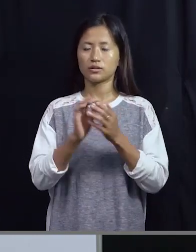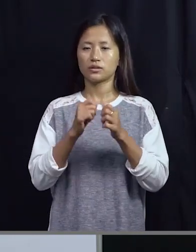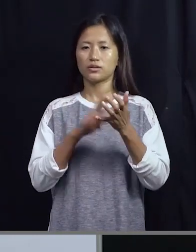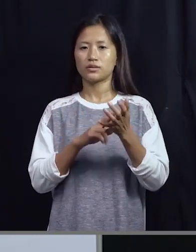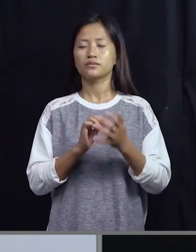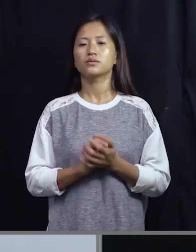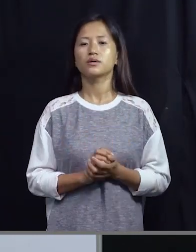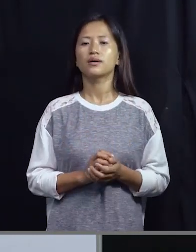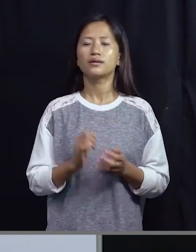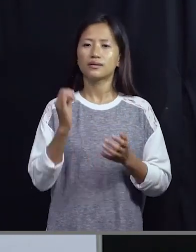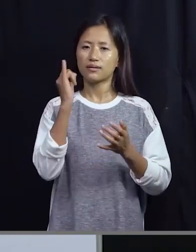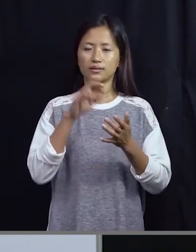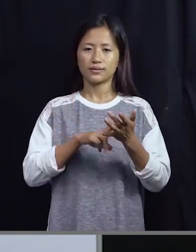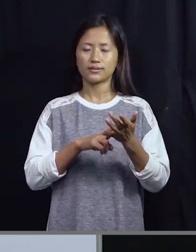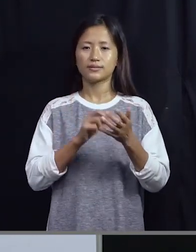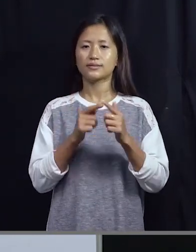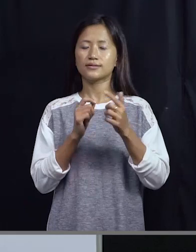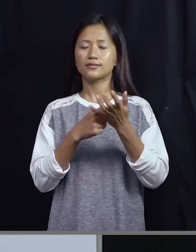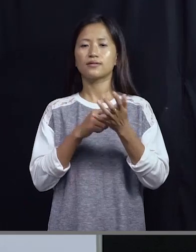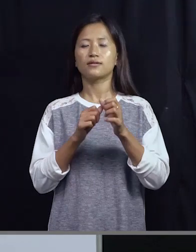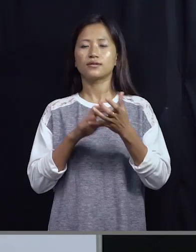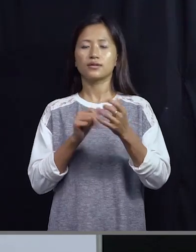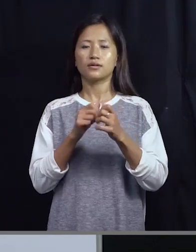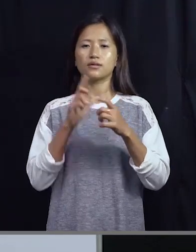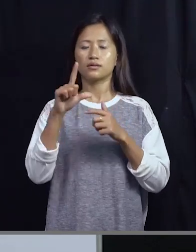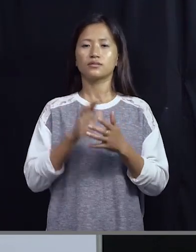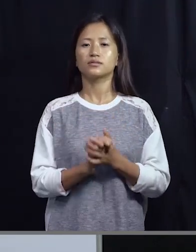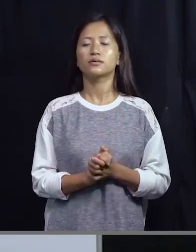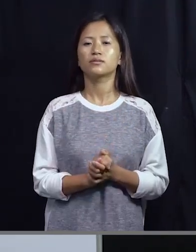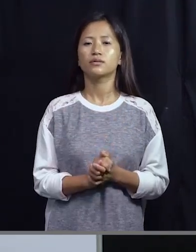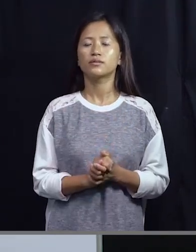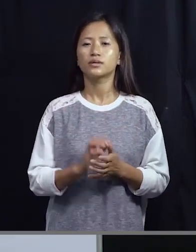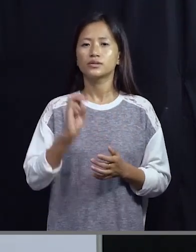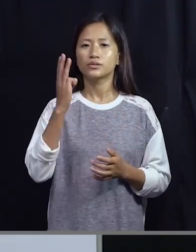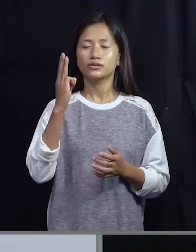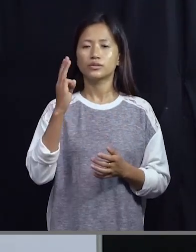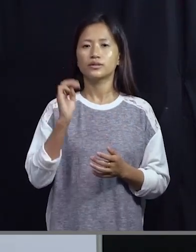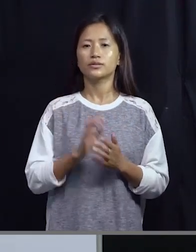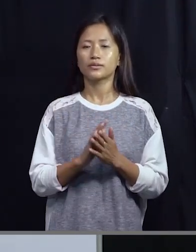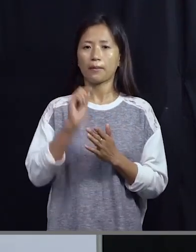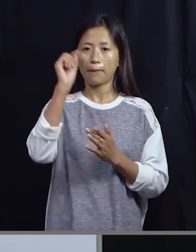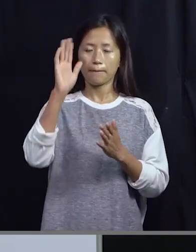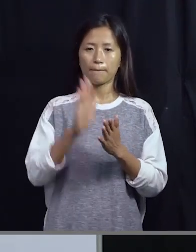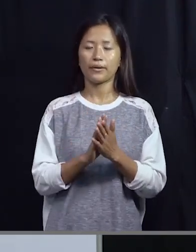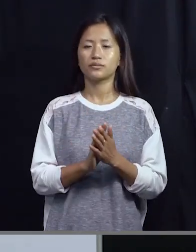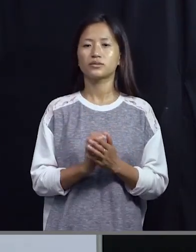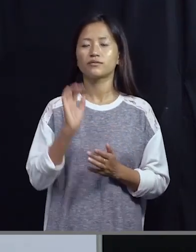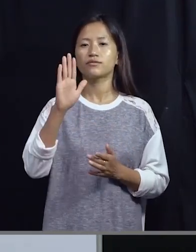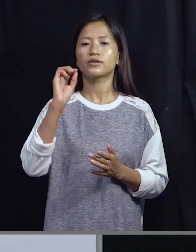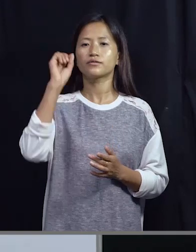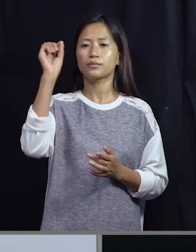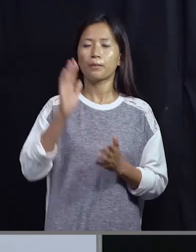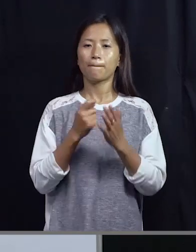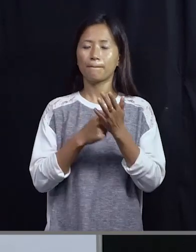are antiparallel. They run in opposite direction. One runs in 3 prime to 5 prime and the other strand runs from 5 prime